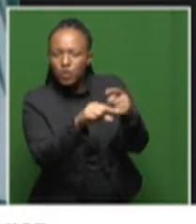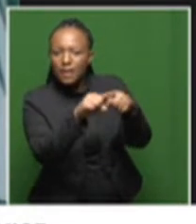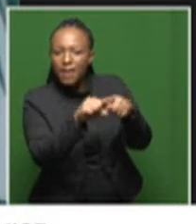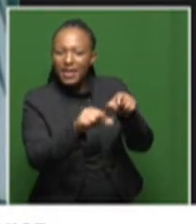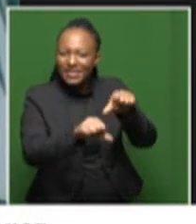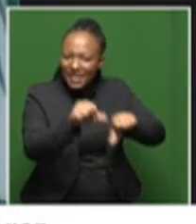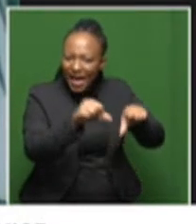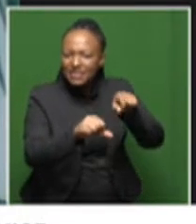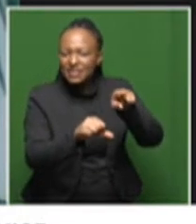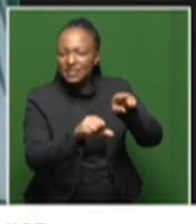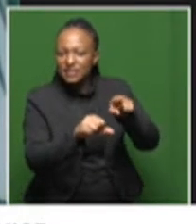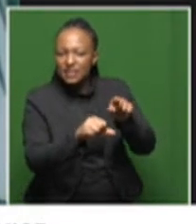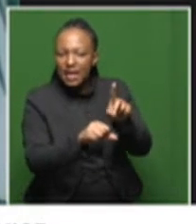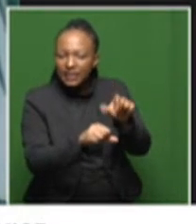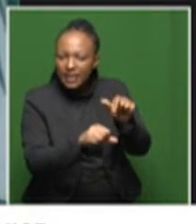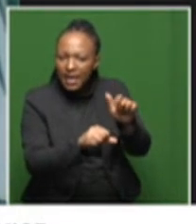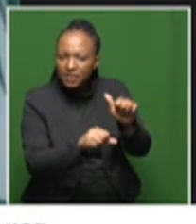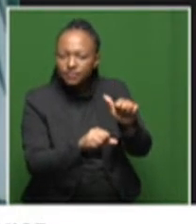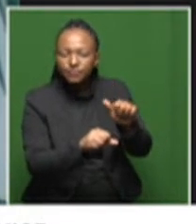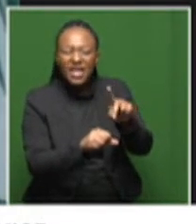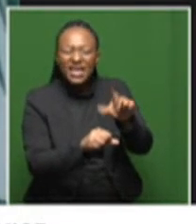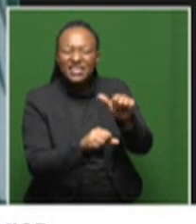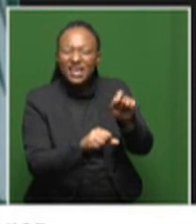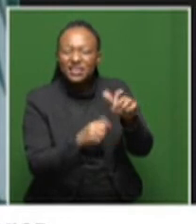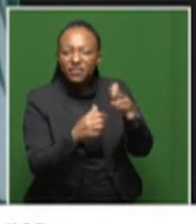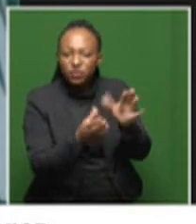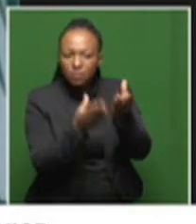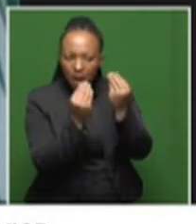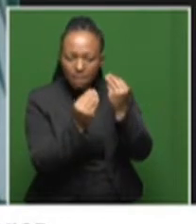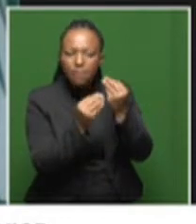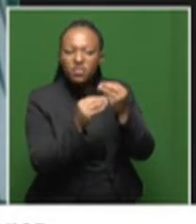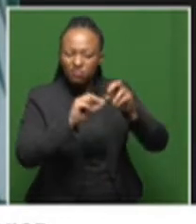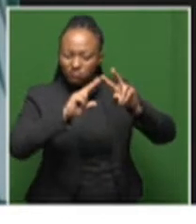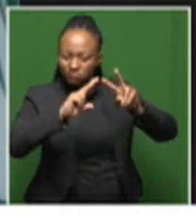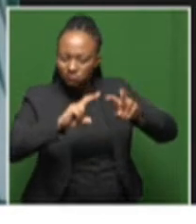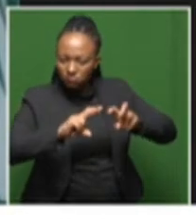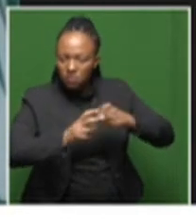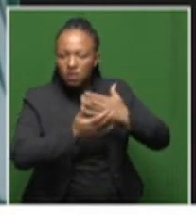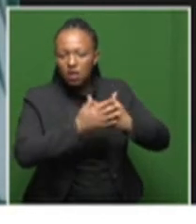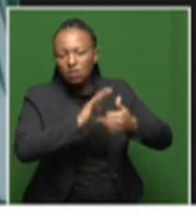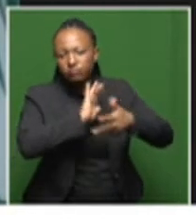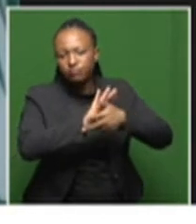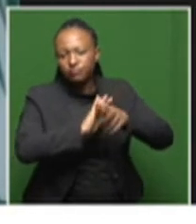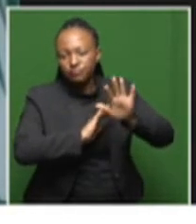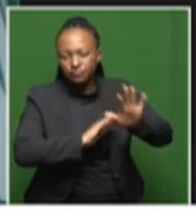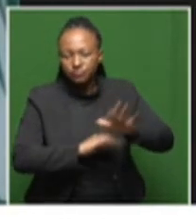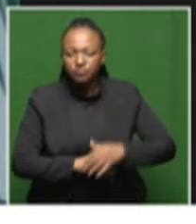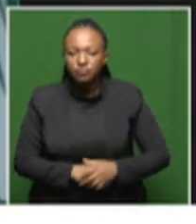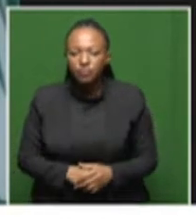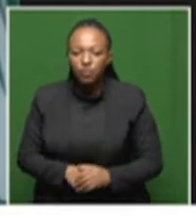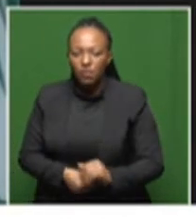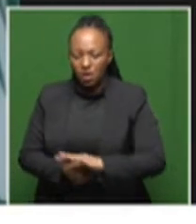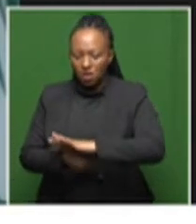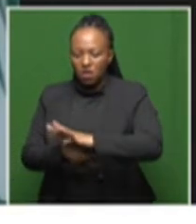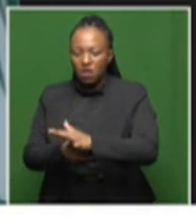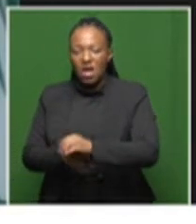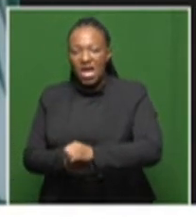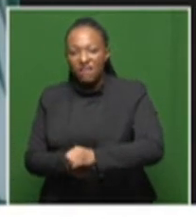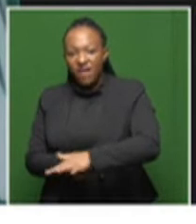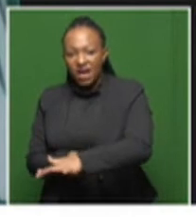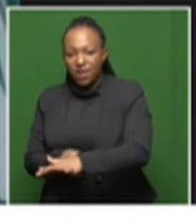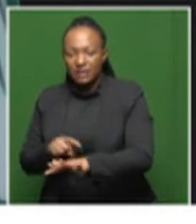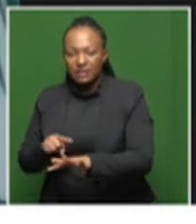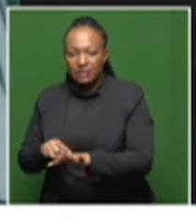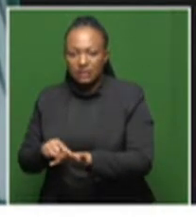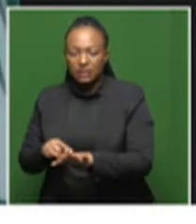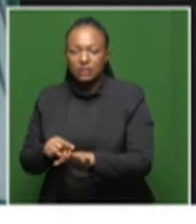that they receive. Scientists, again, on the issues of variants that we continue to see in the country and globally, scientists